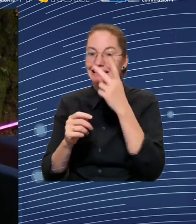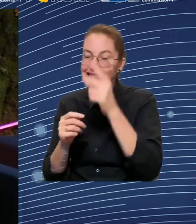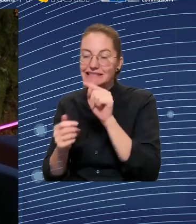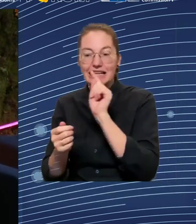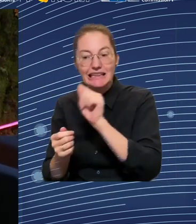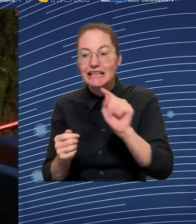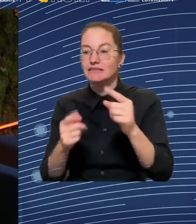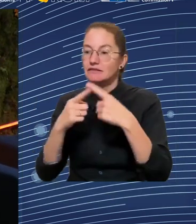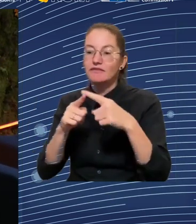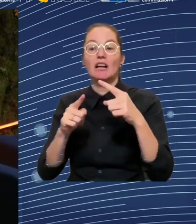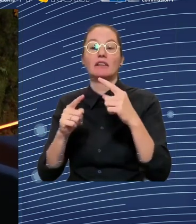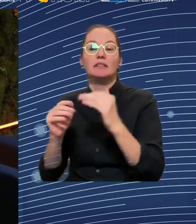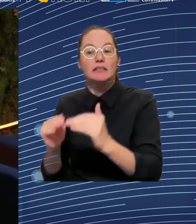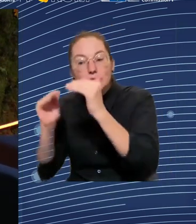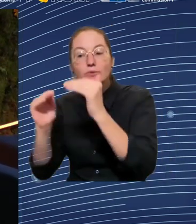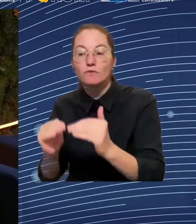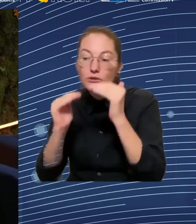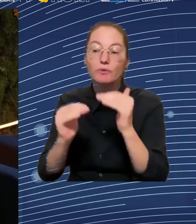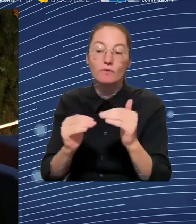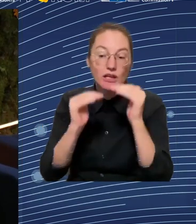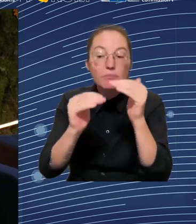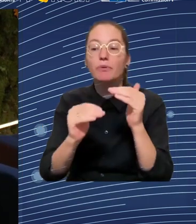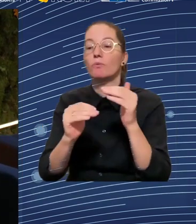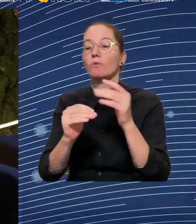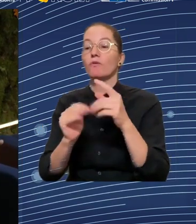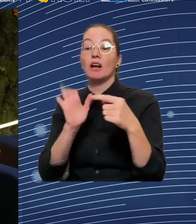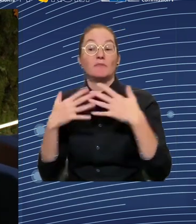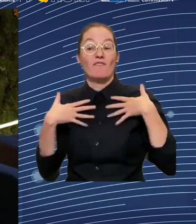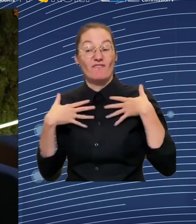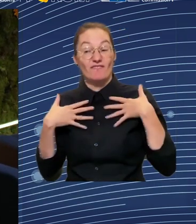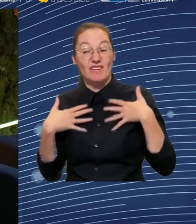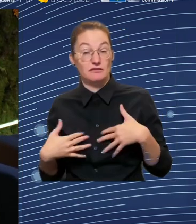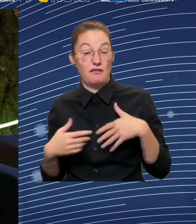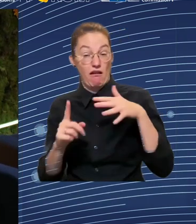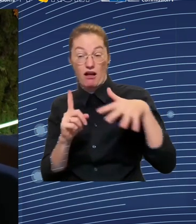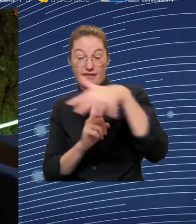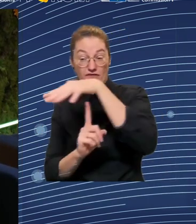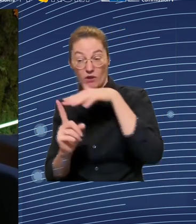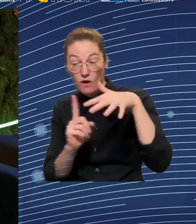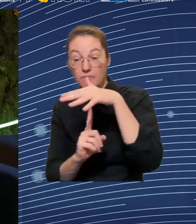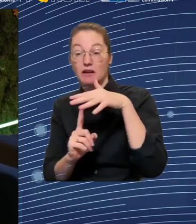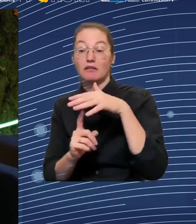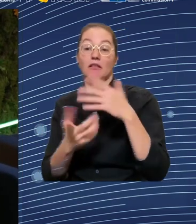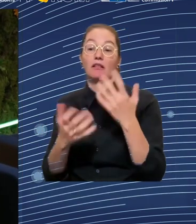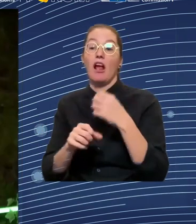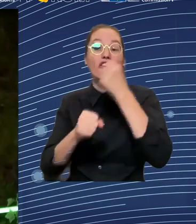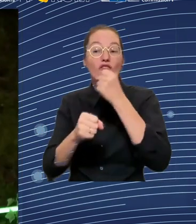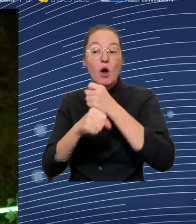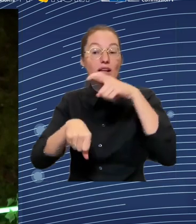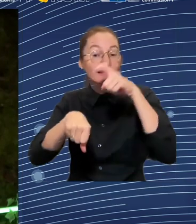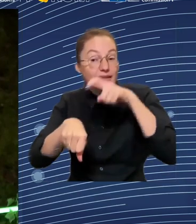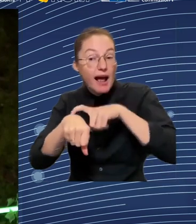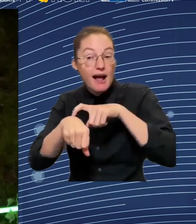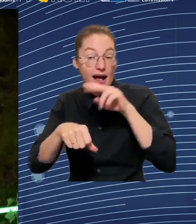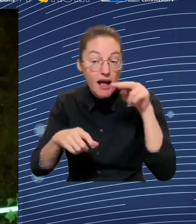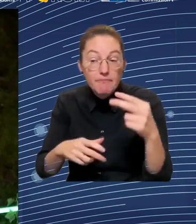of questions in order to examine all these dimensions. But for policy action, it's actually a very positive thing.